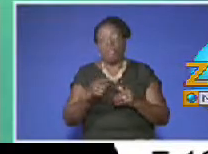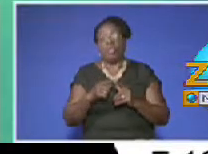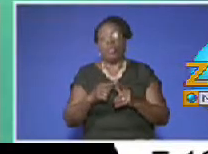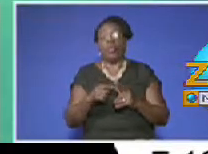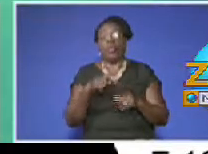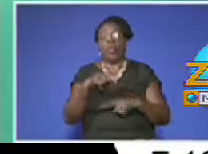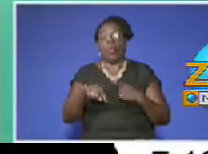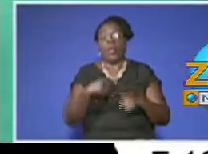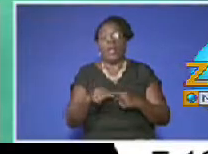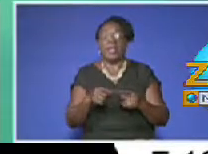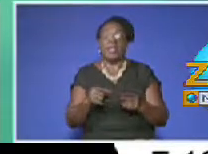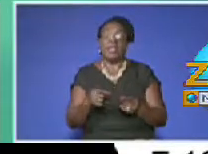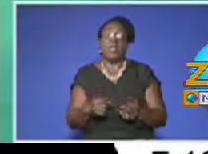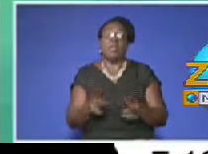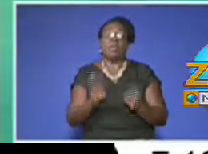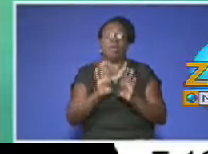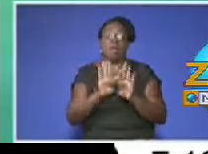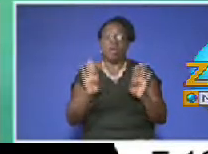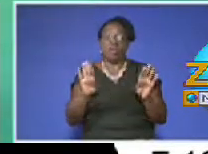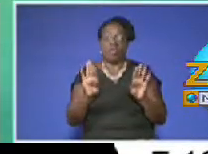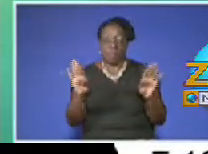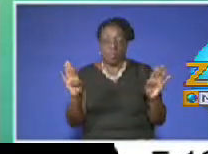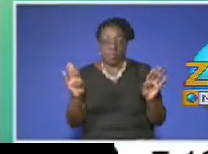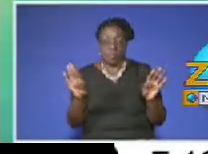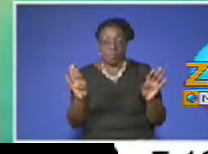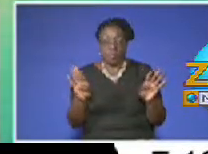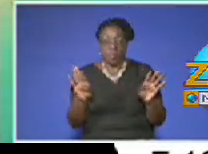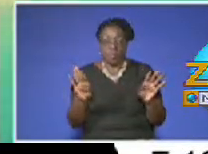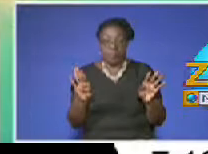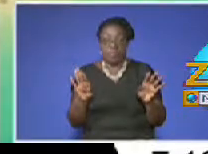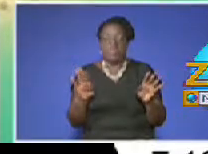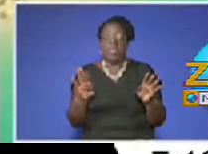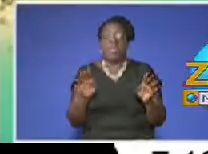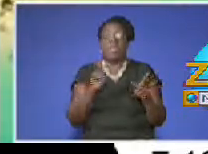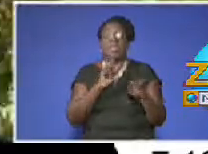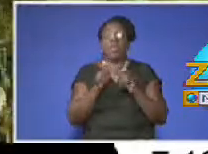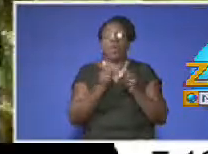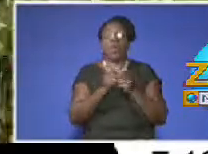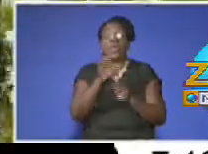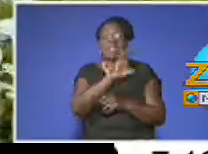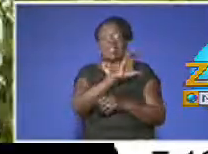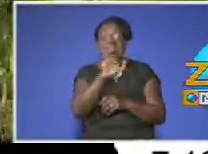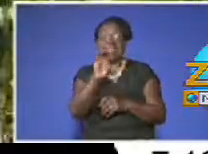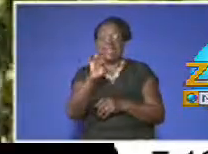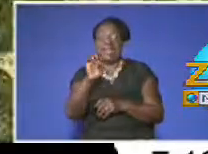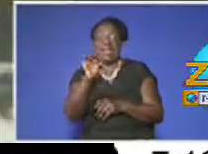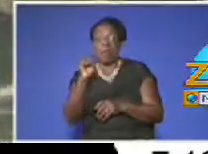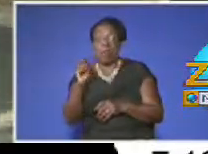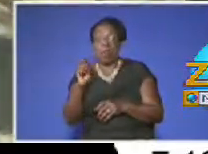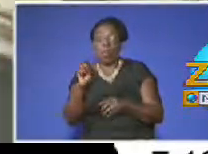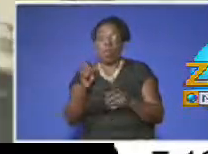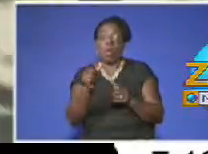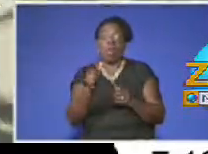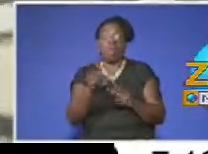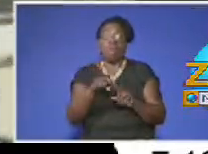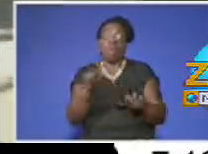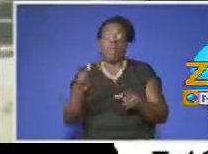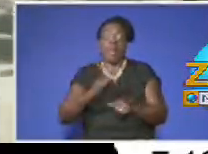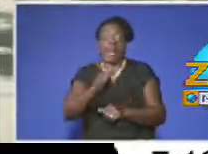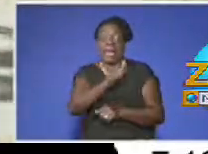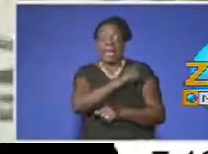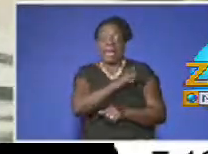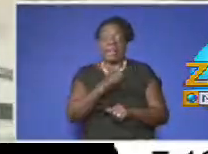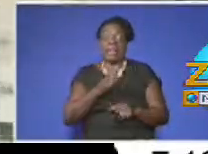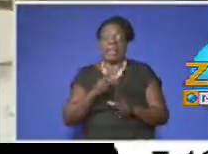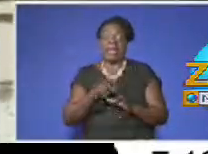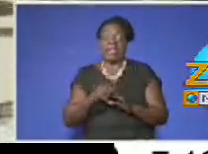reopens. Minister De Aguilar confirmed that he's met with the CEOs of Atlantis and Bahama Resorts, and he anticipates they will announce